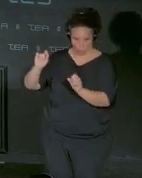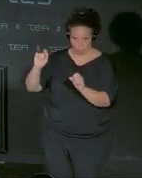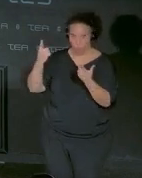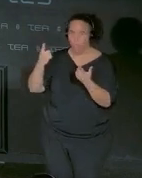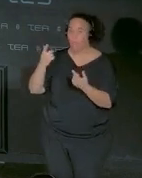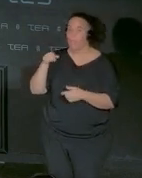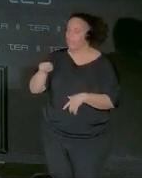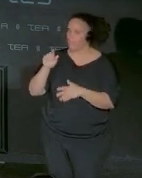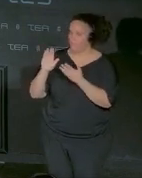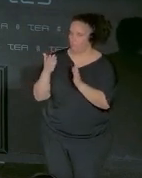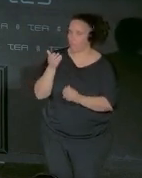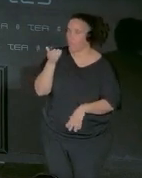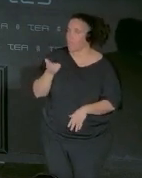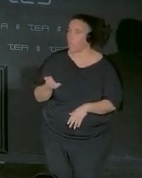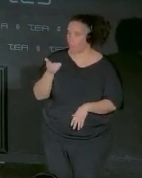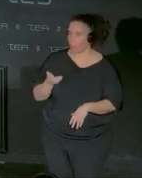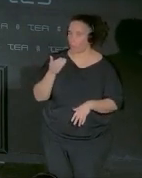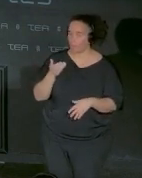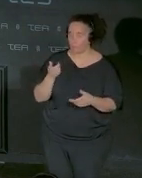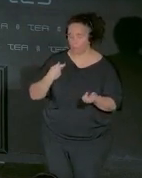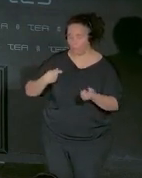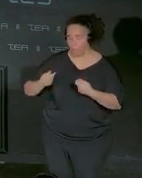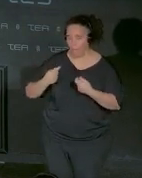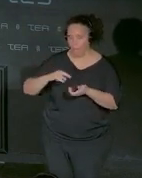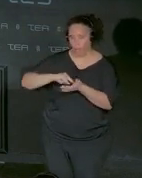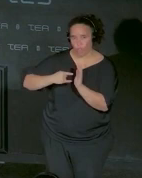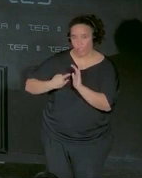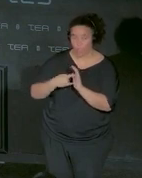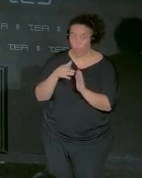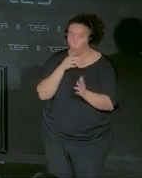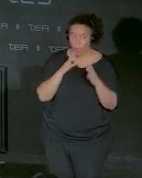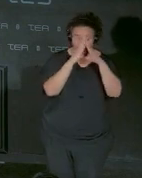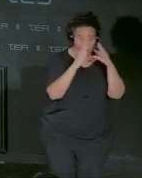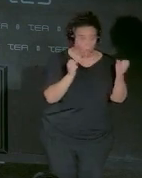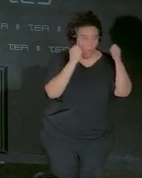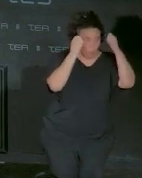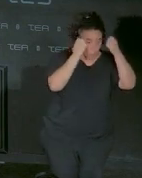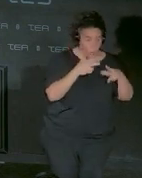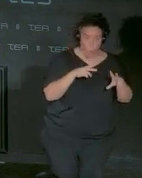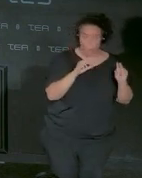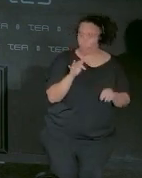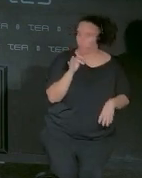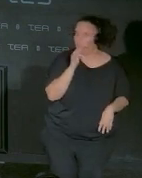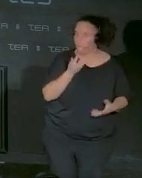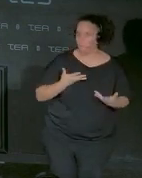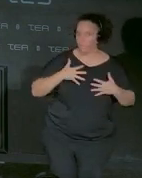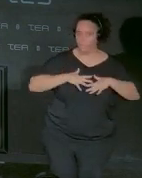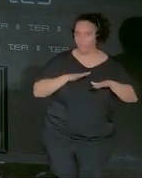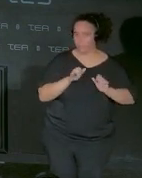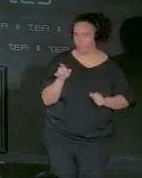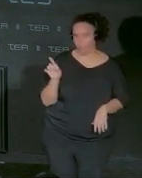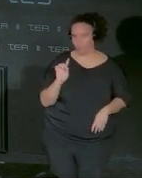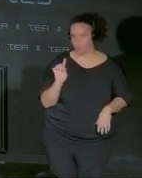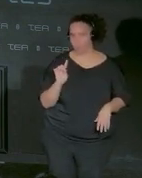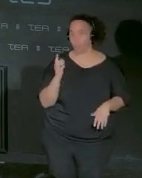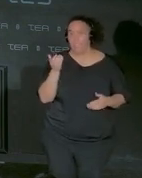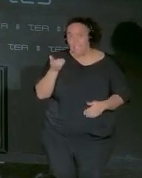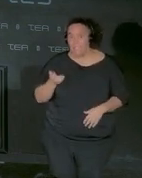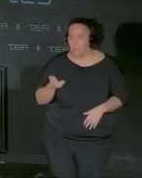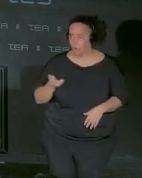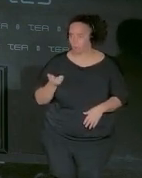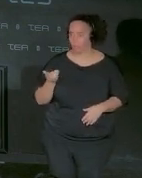few hours on it, but it's not the whole thing. So it's really important for them to make some games and put them out there. And so they're starting